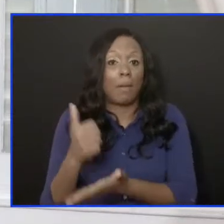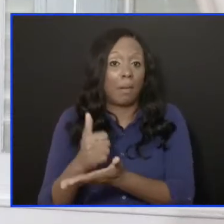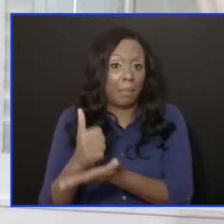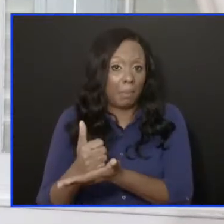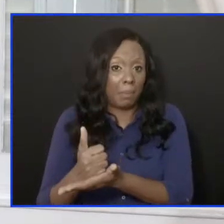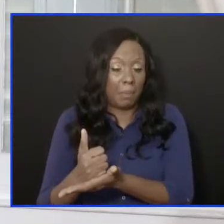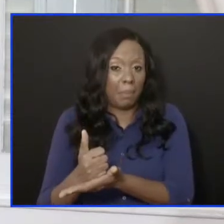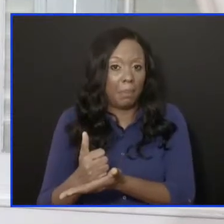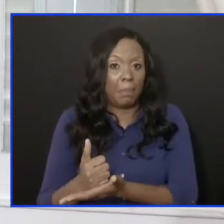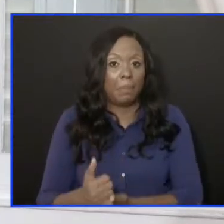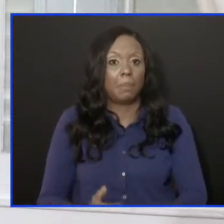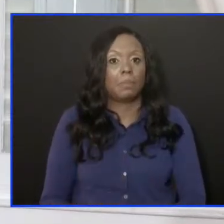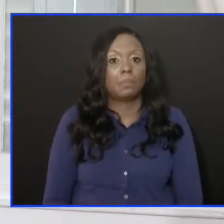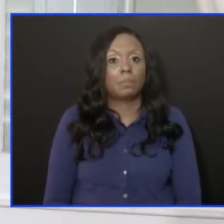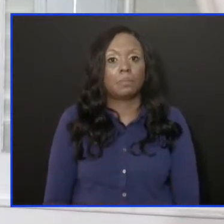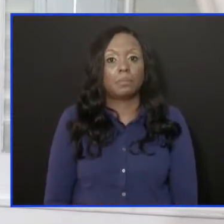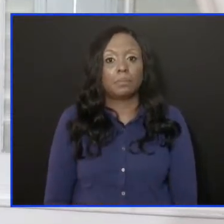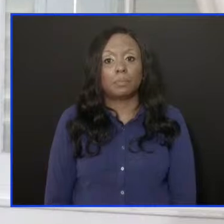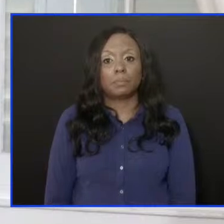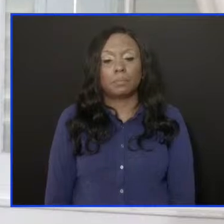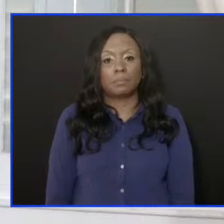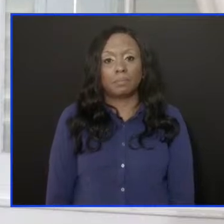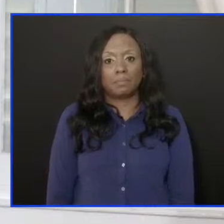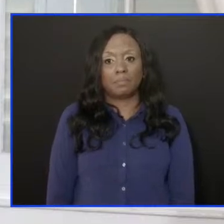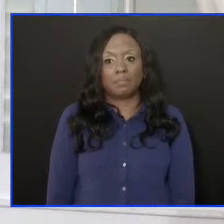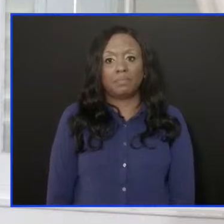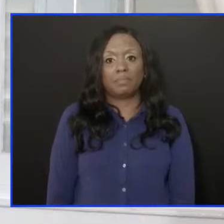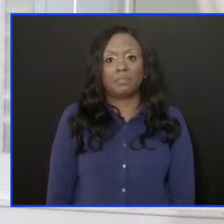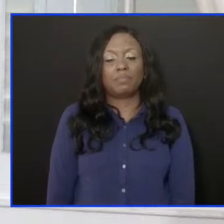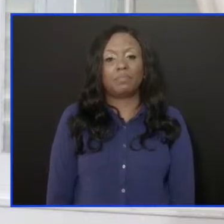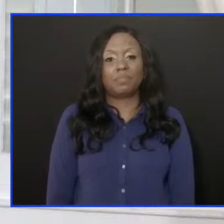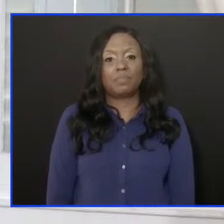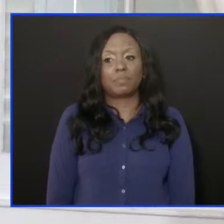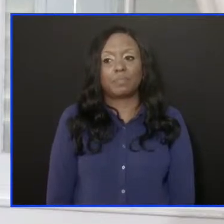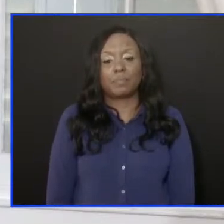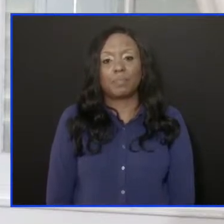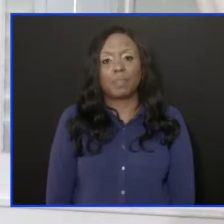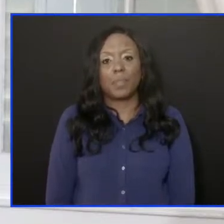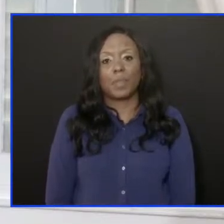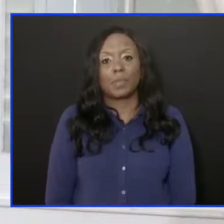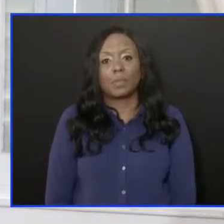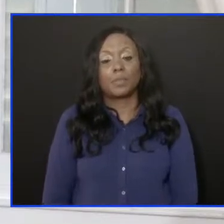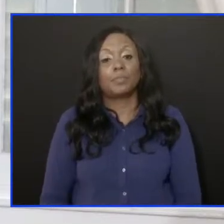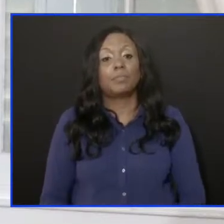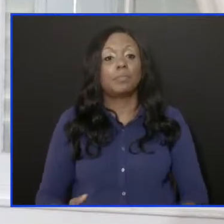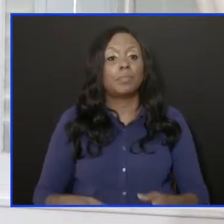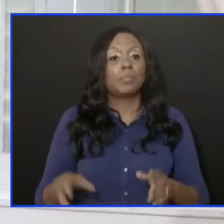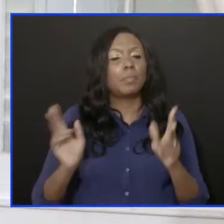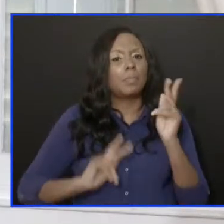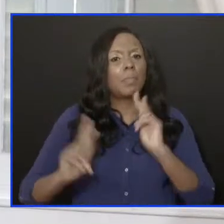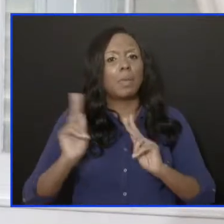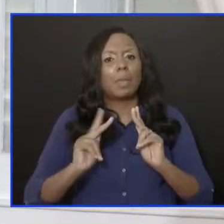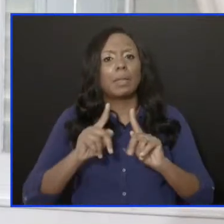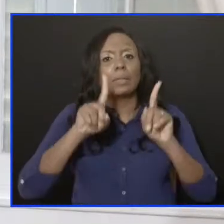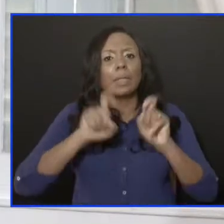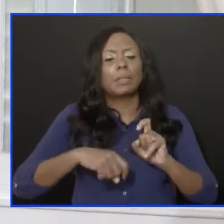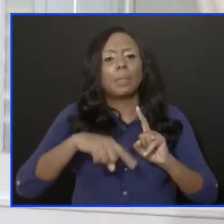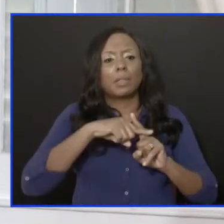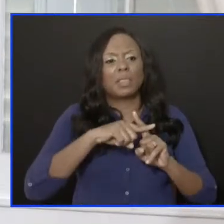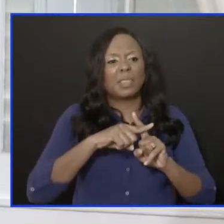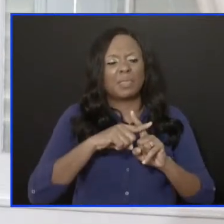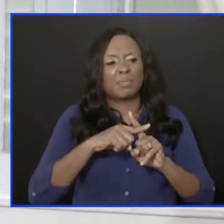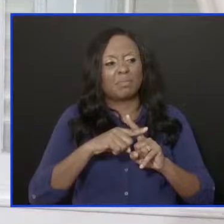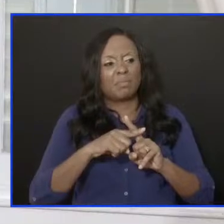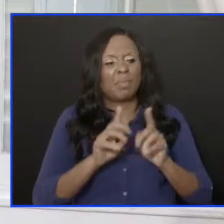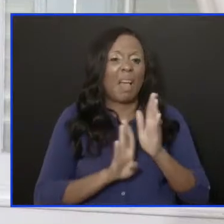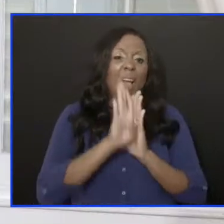been, like the figures, the total number of positive cases, that also has been fluctuating. We've